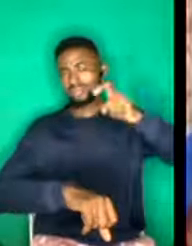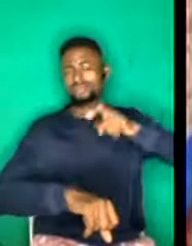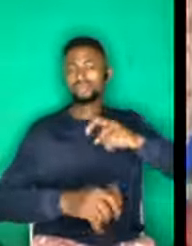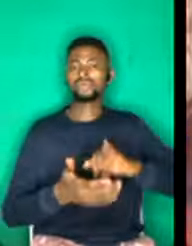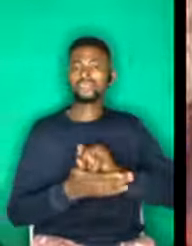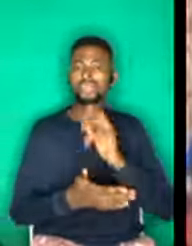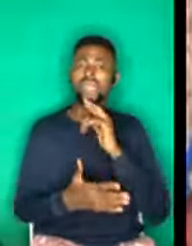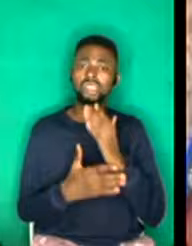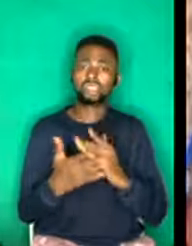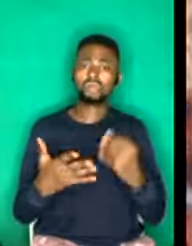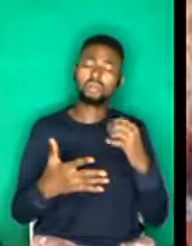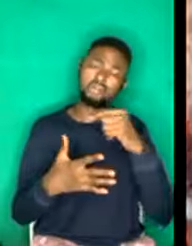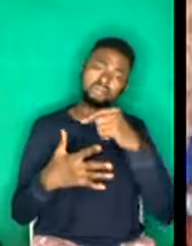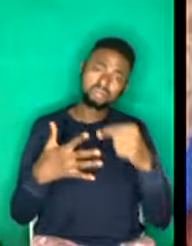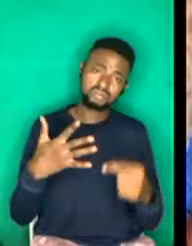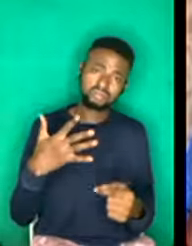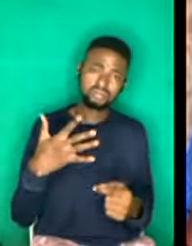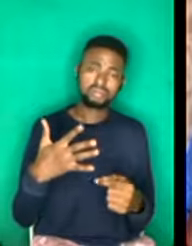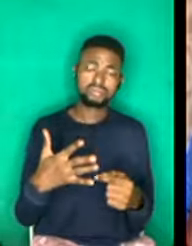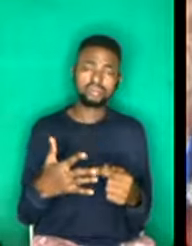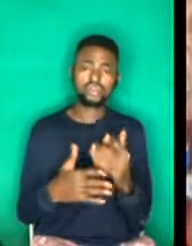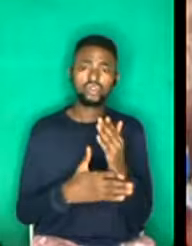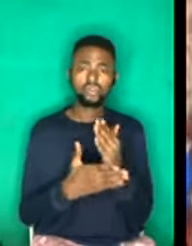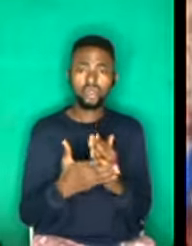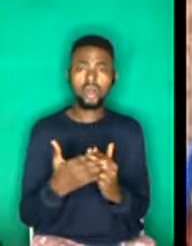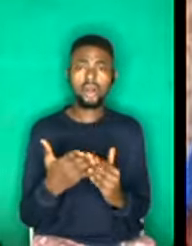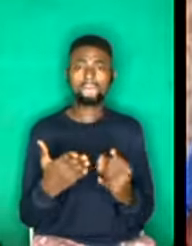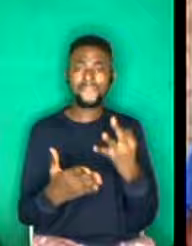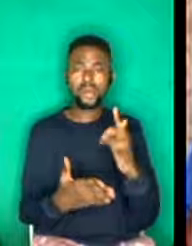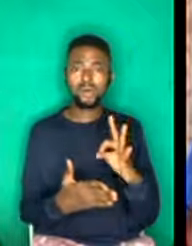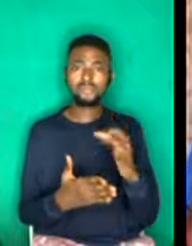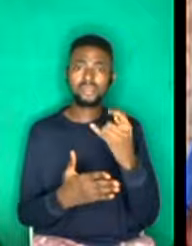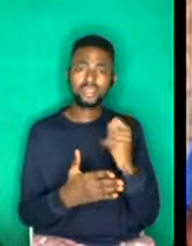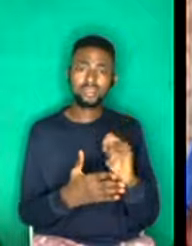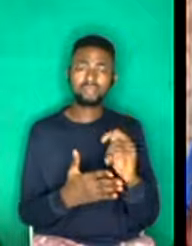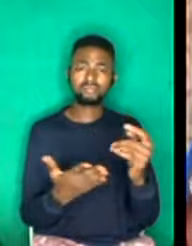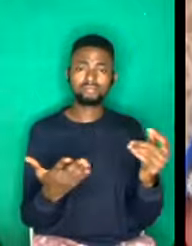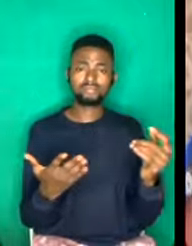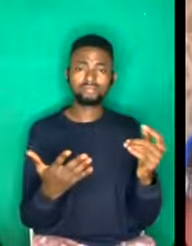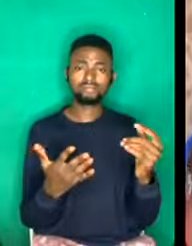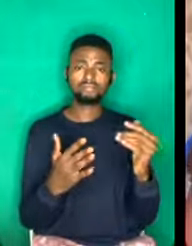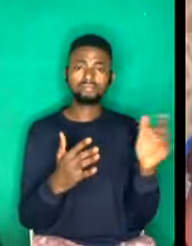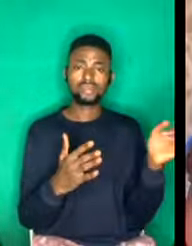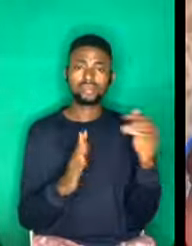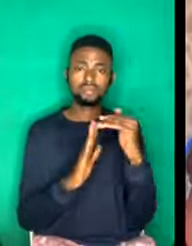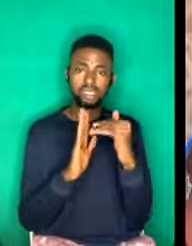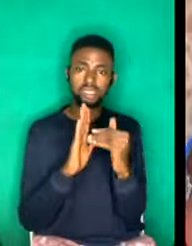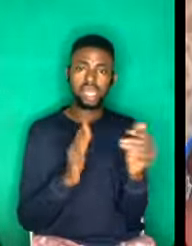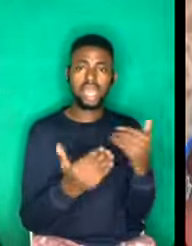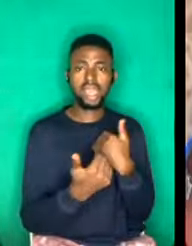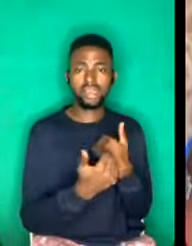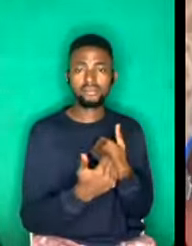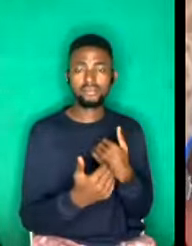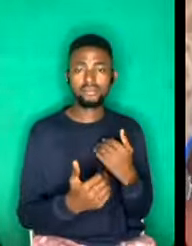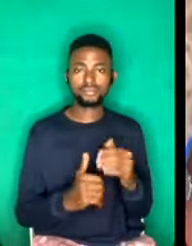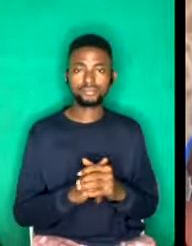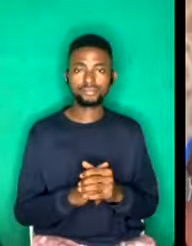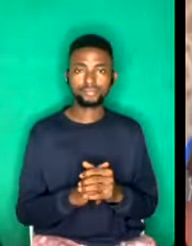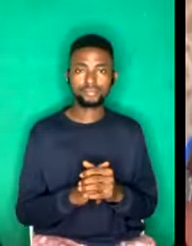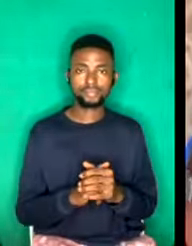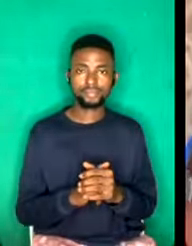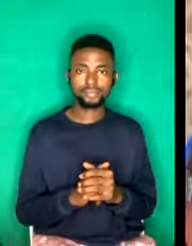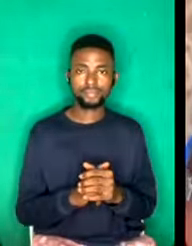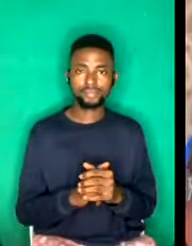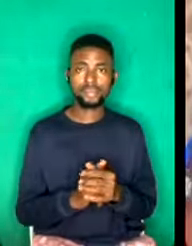things some of the 5, like you said, I should mention. Okay. Yeah. Cool. That's actually